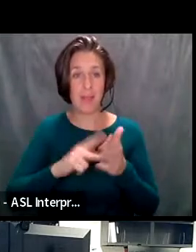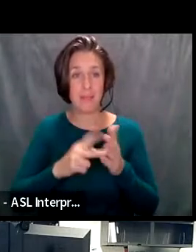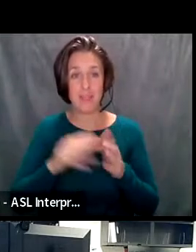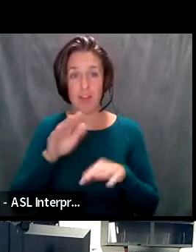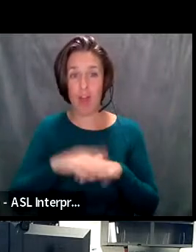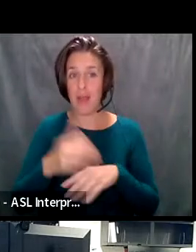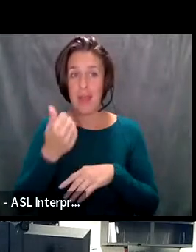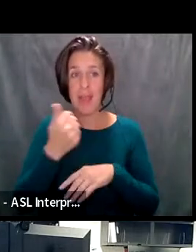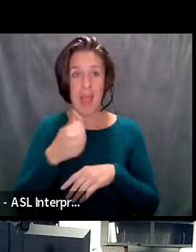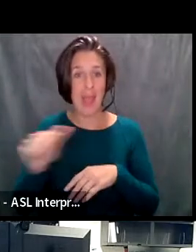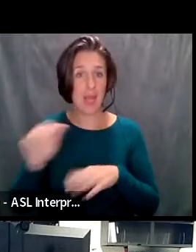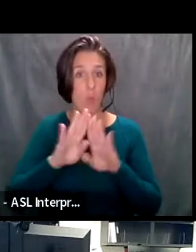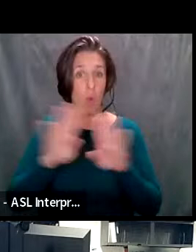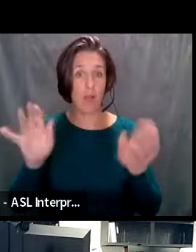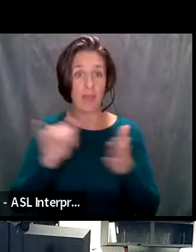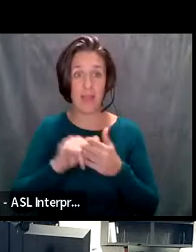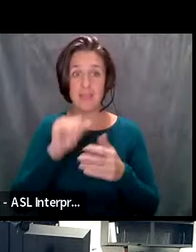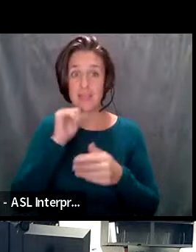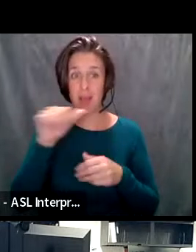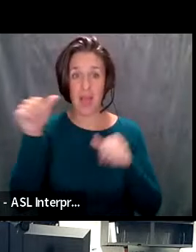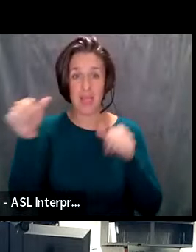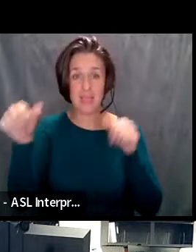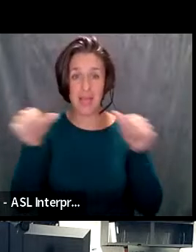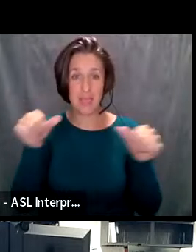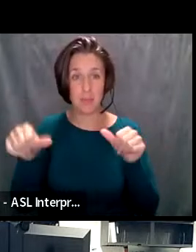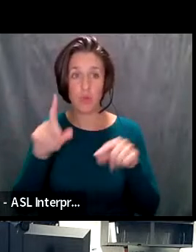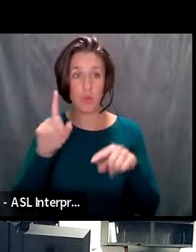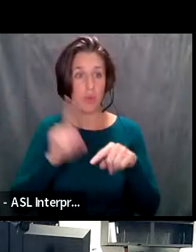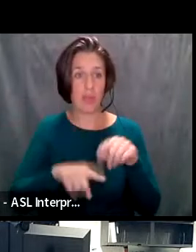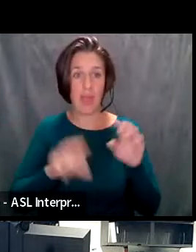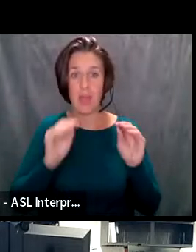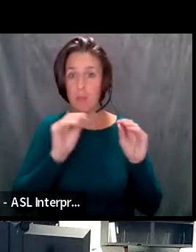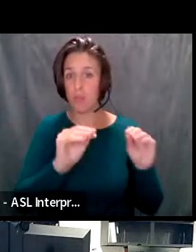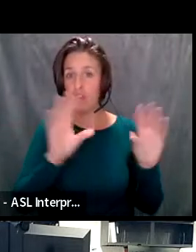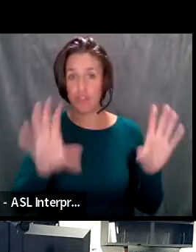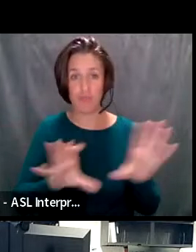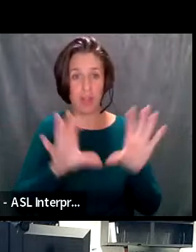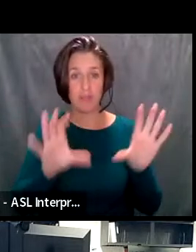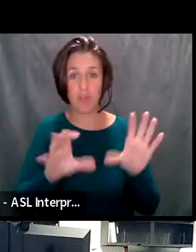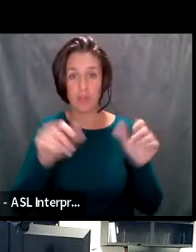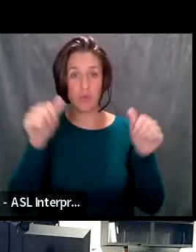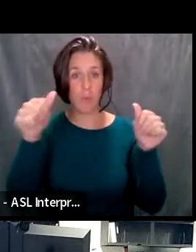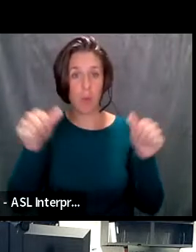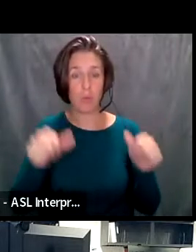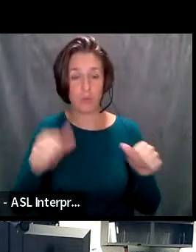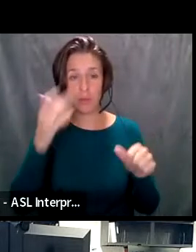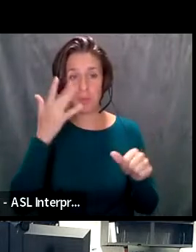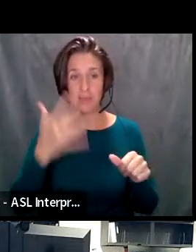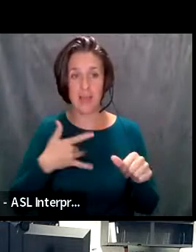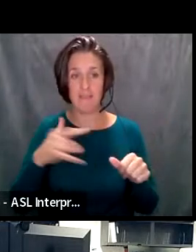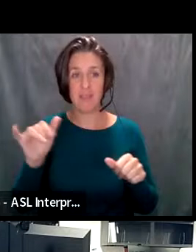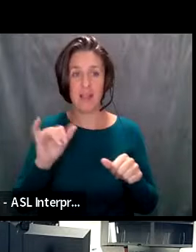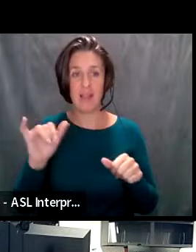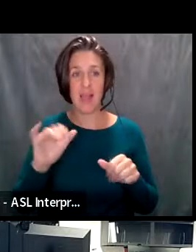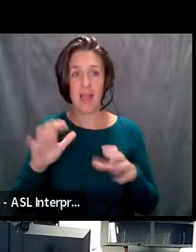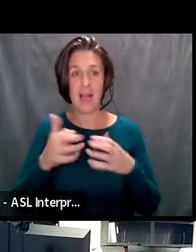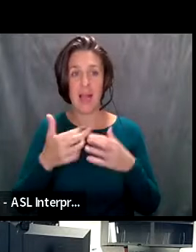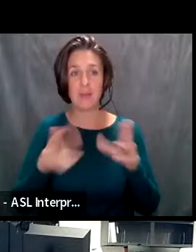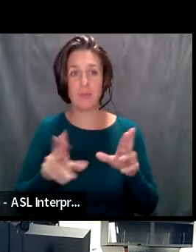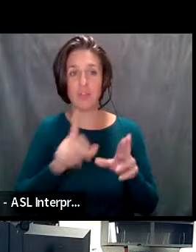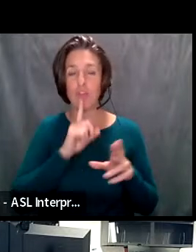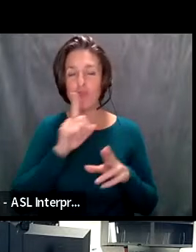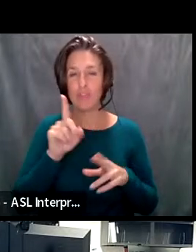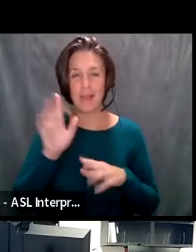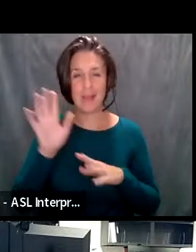that aren't tackable, you wouldn't be able to put like decorations or posters on it? Because I feel that classrooms are really a